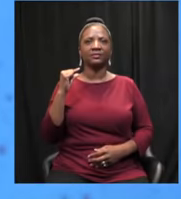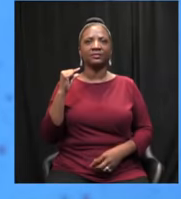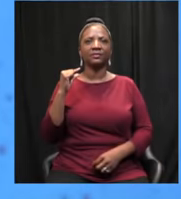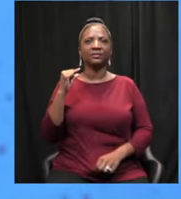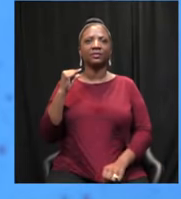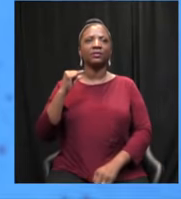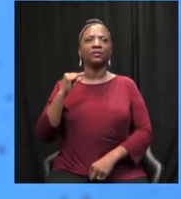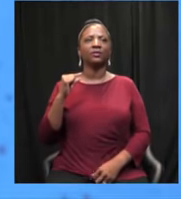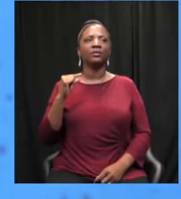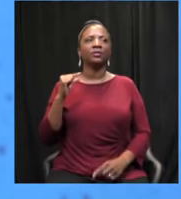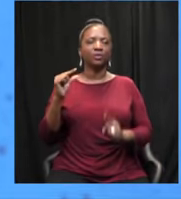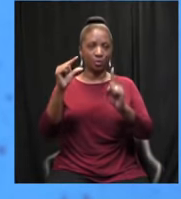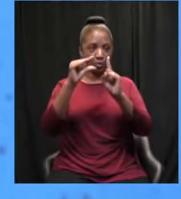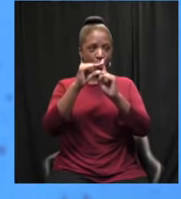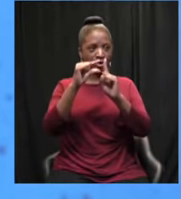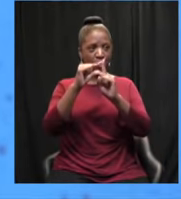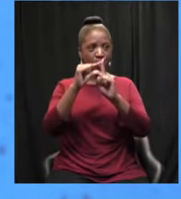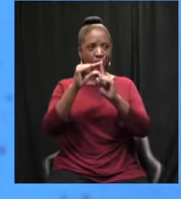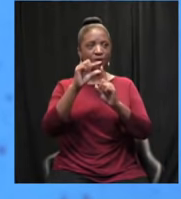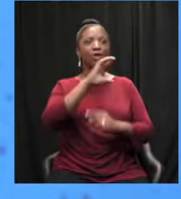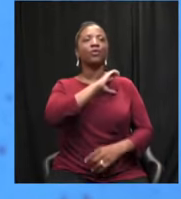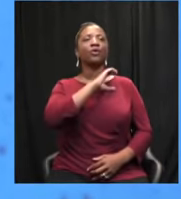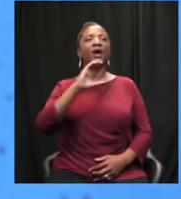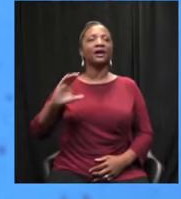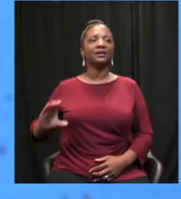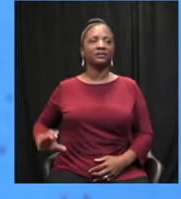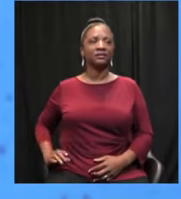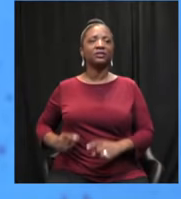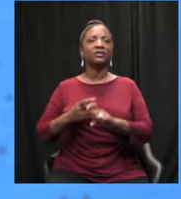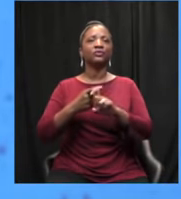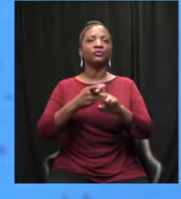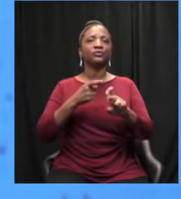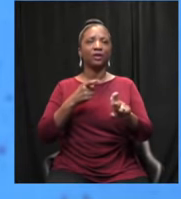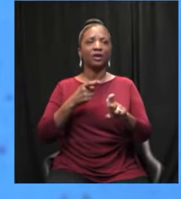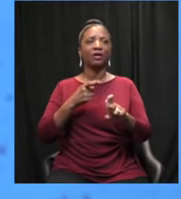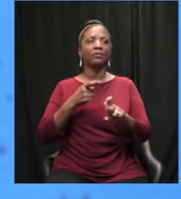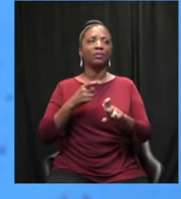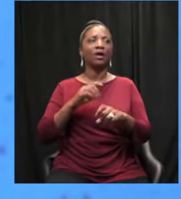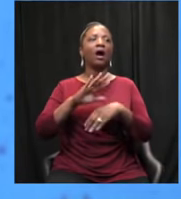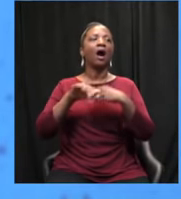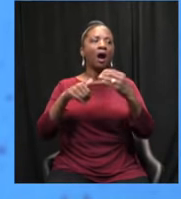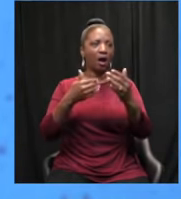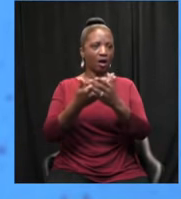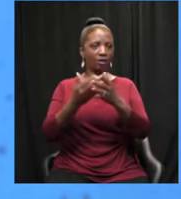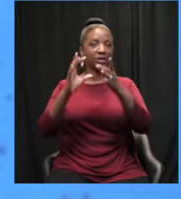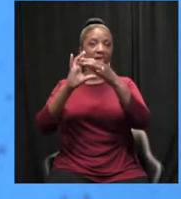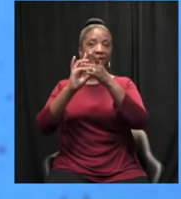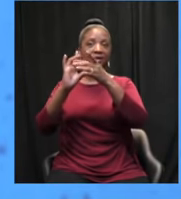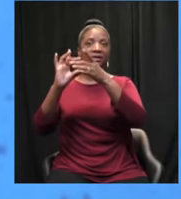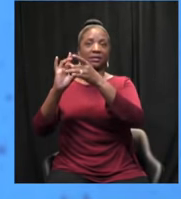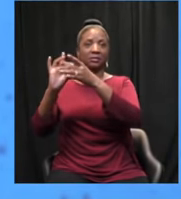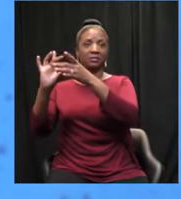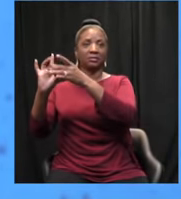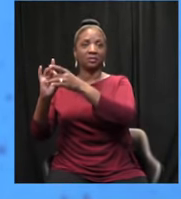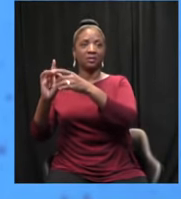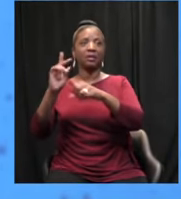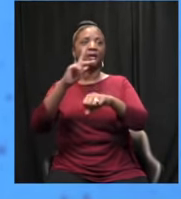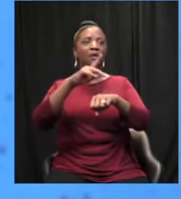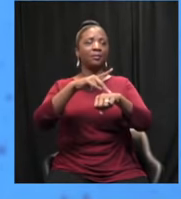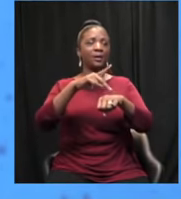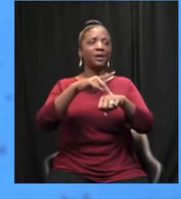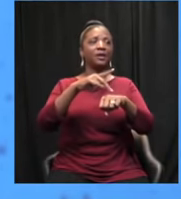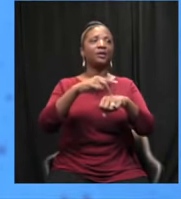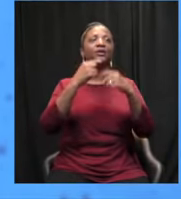comes from, which is where the word Christ comes from. They are all linked together, and so what Peter says, you are